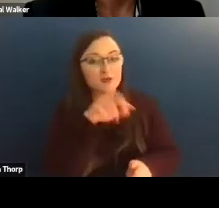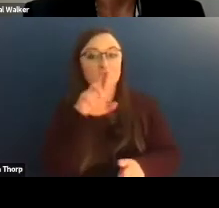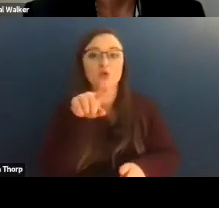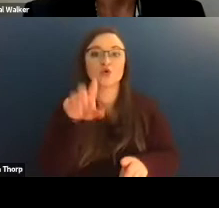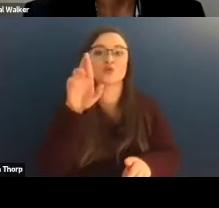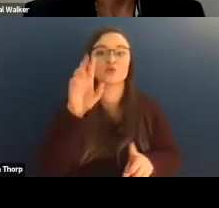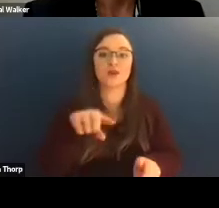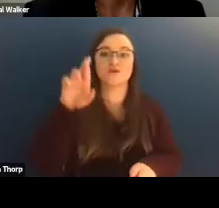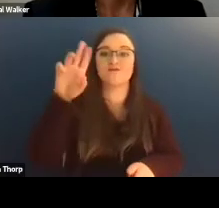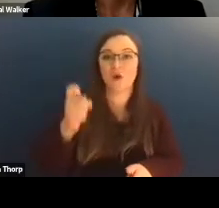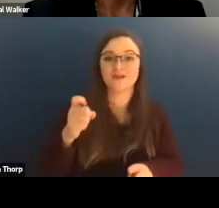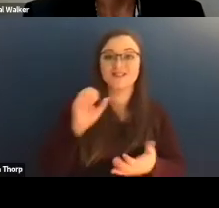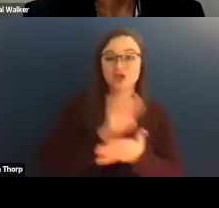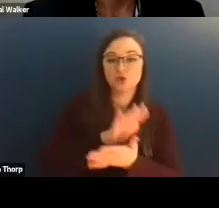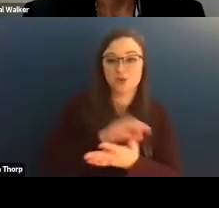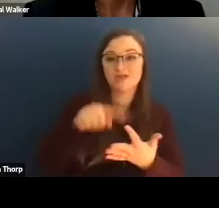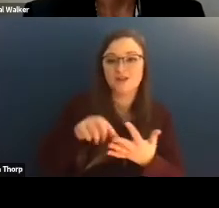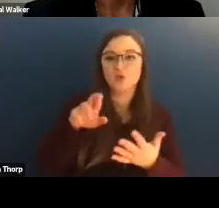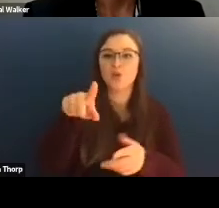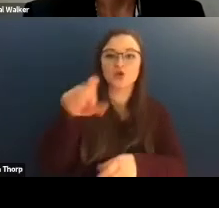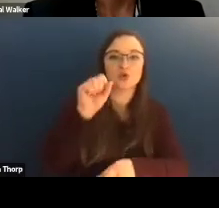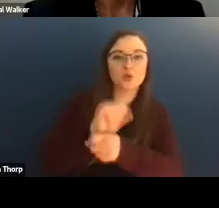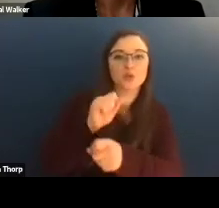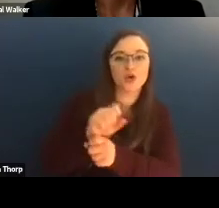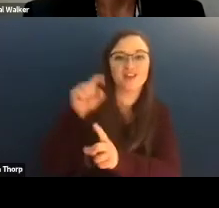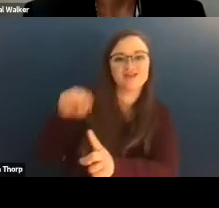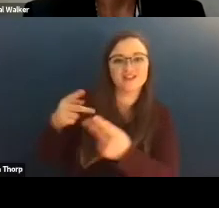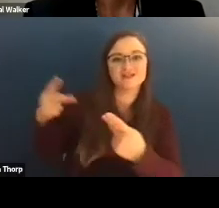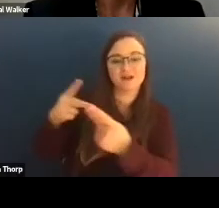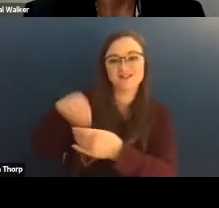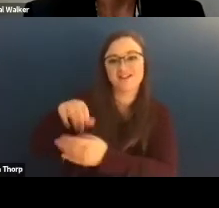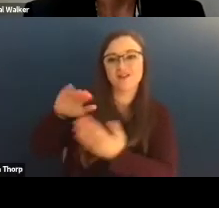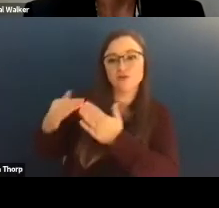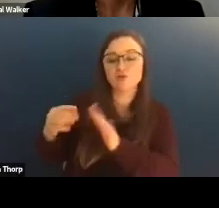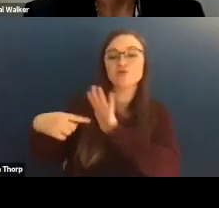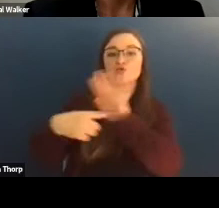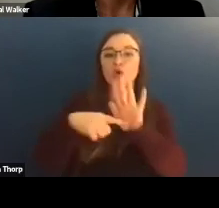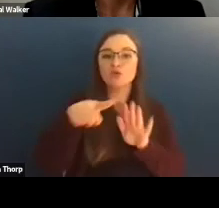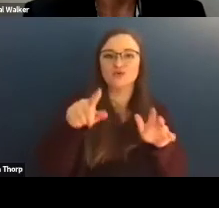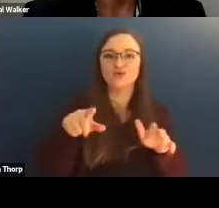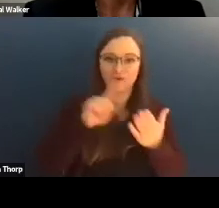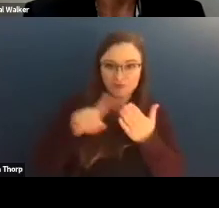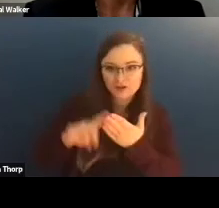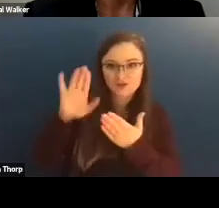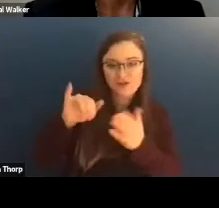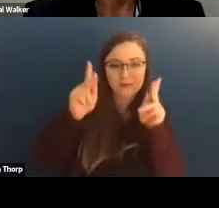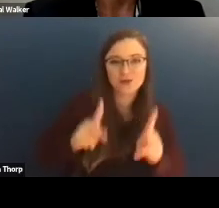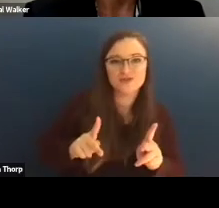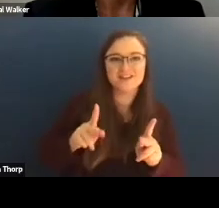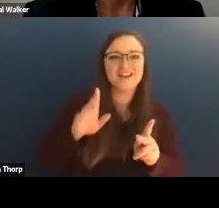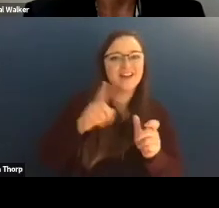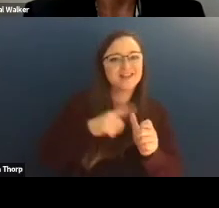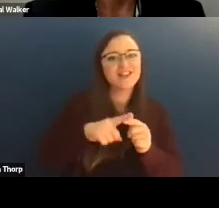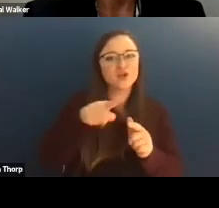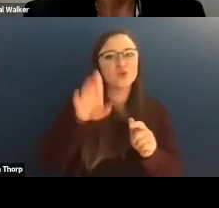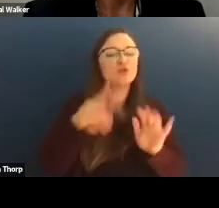at this place in this community. Show that you've done your homework, right? And then you already are standing out by virtue of having put in that effort.